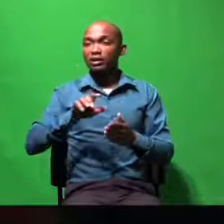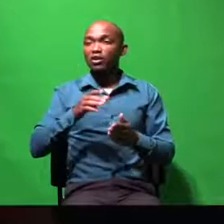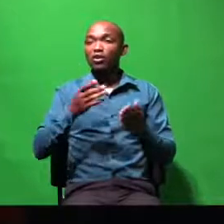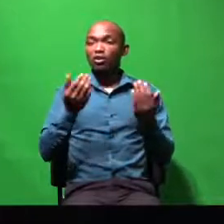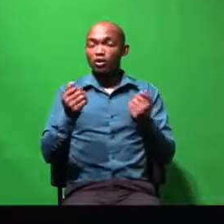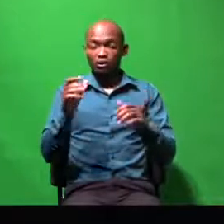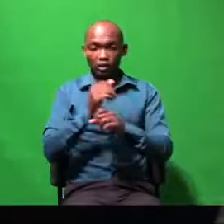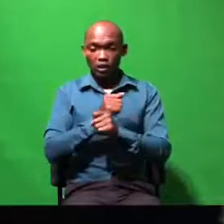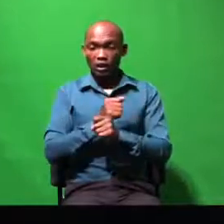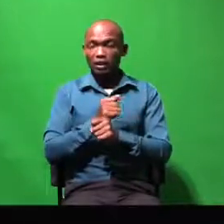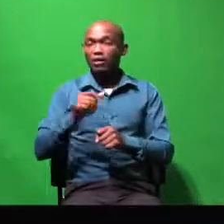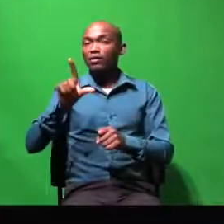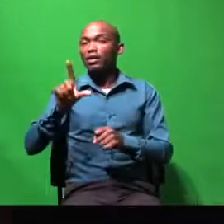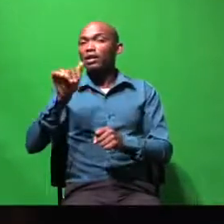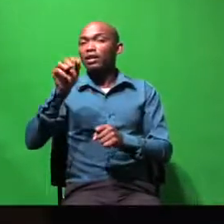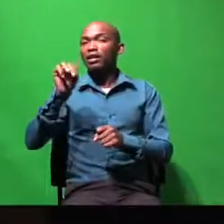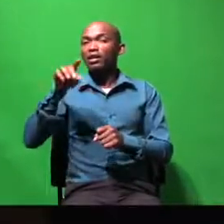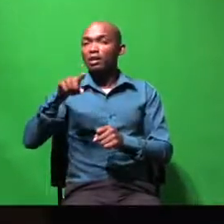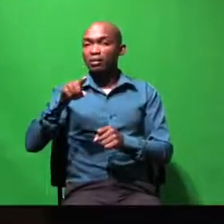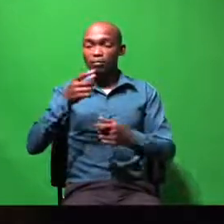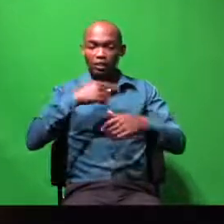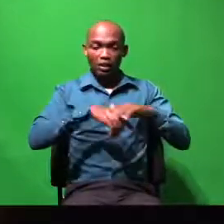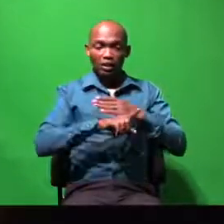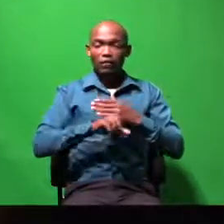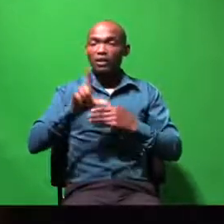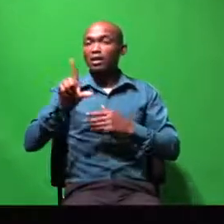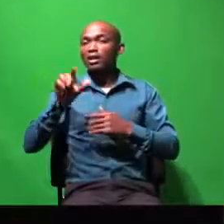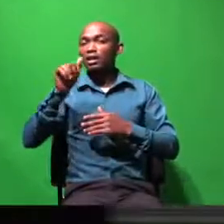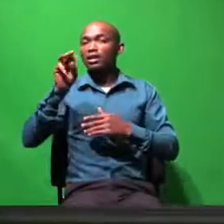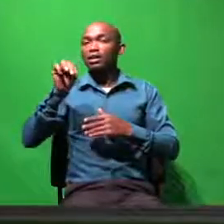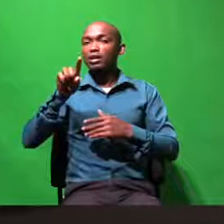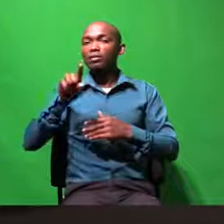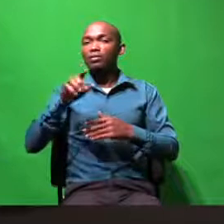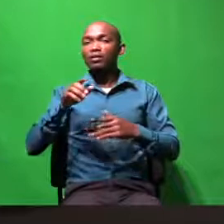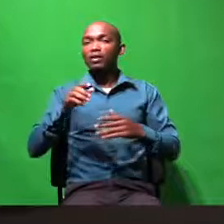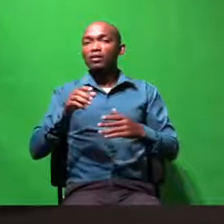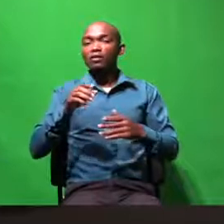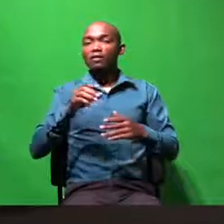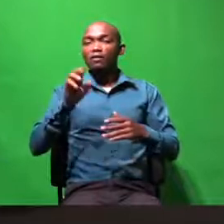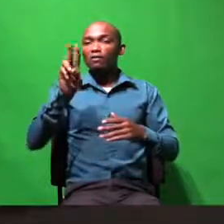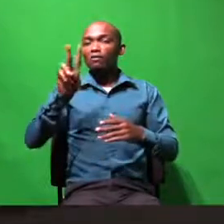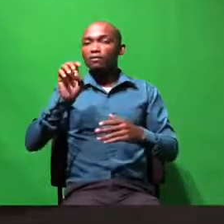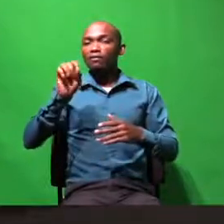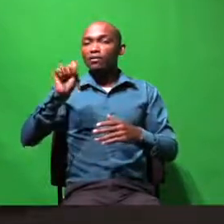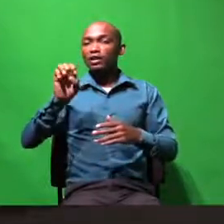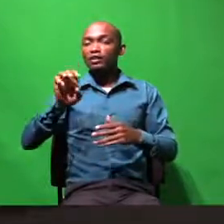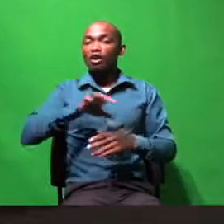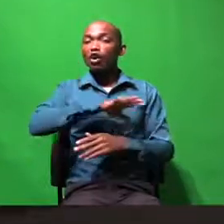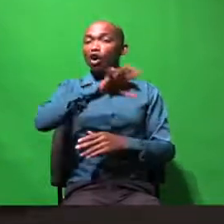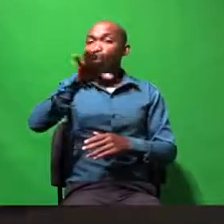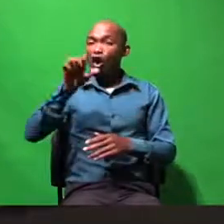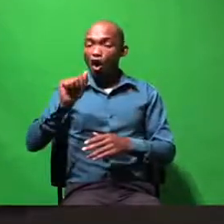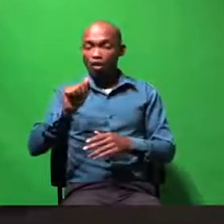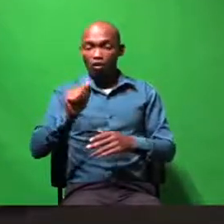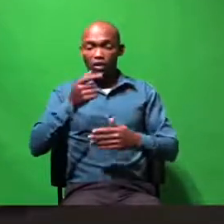got a lymph within a lymph vessels. So we transport it all over